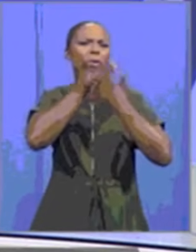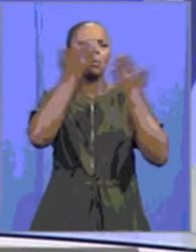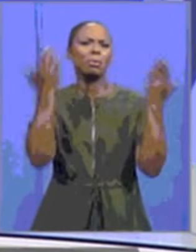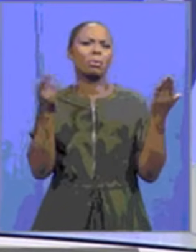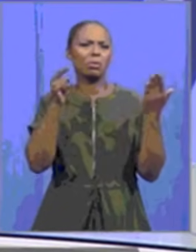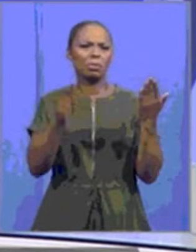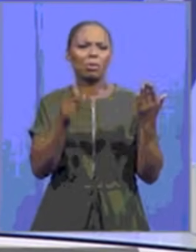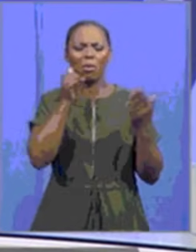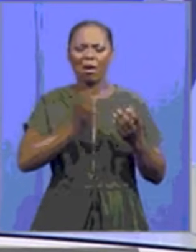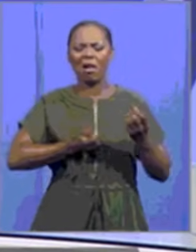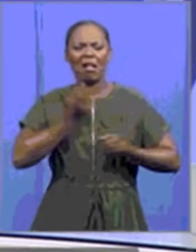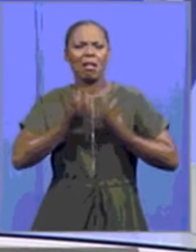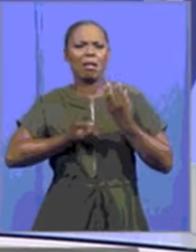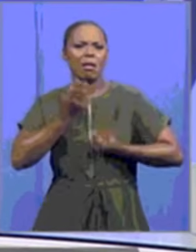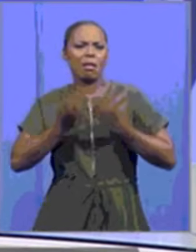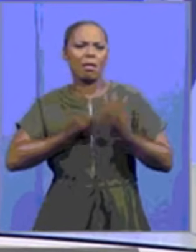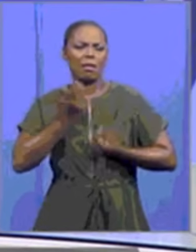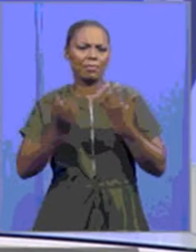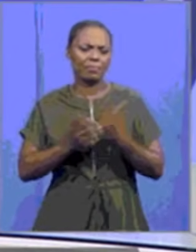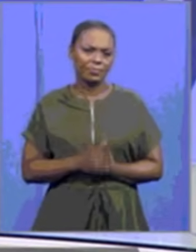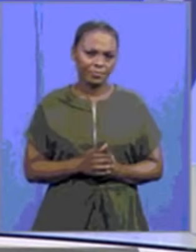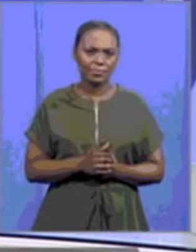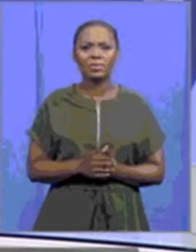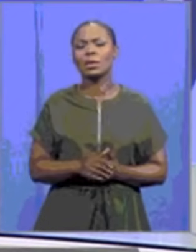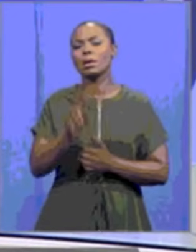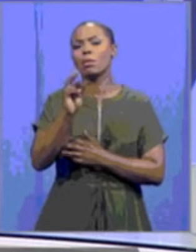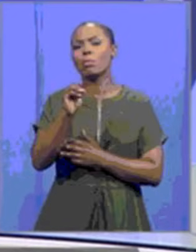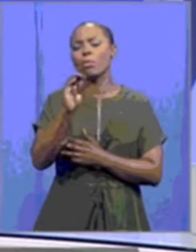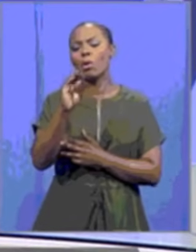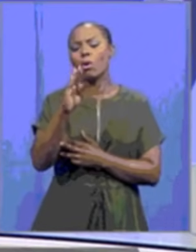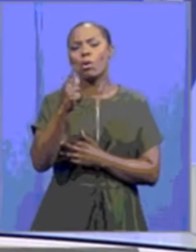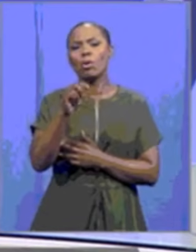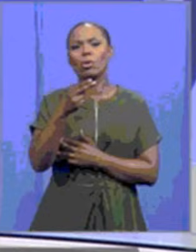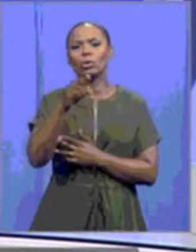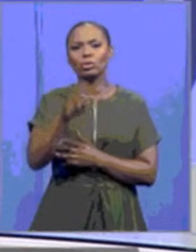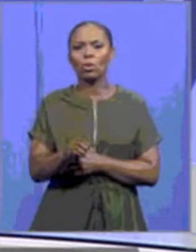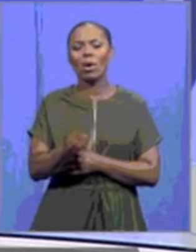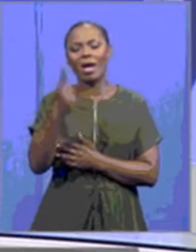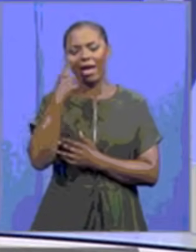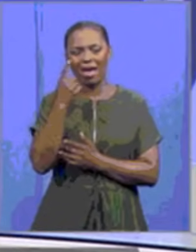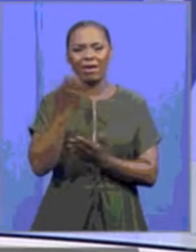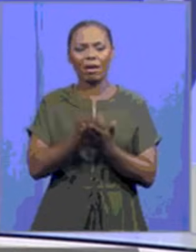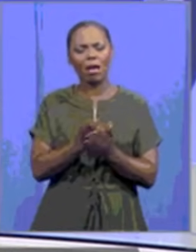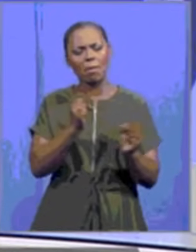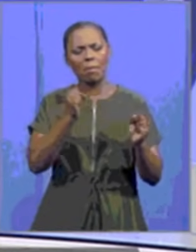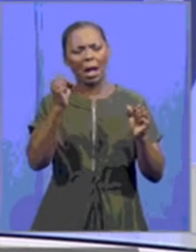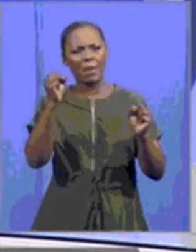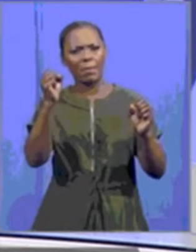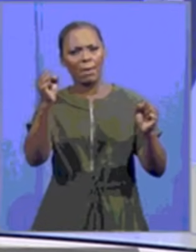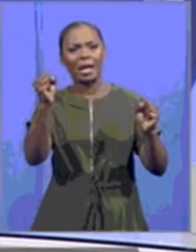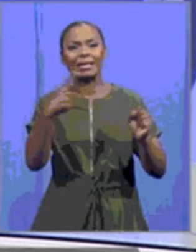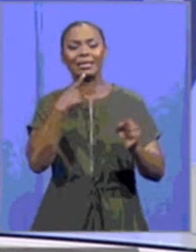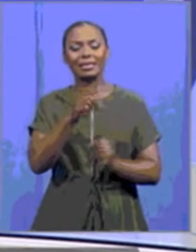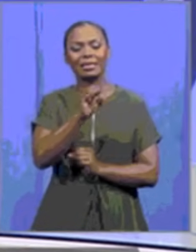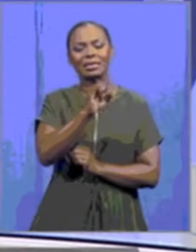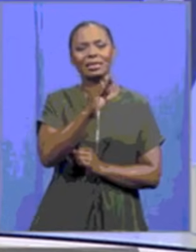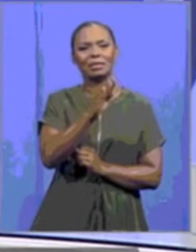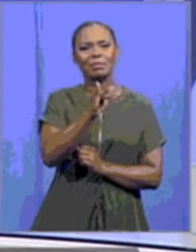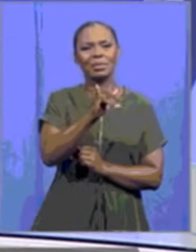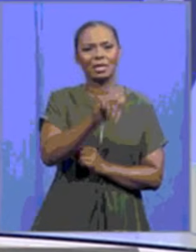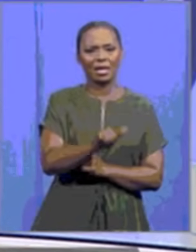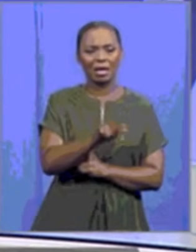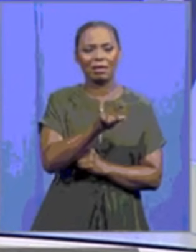go yena. Mokolonele Mtlanganyelwa Mbotho o file bohlatse bja gore Sibiya o ile a ipobola ka lona